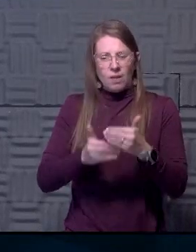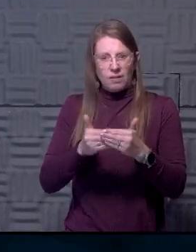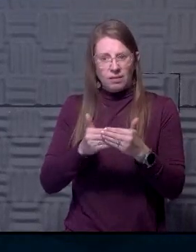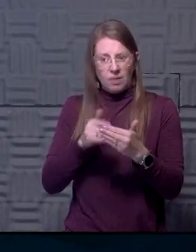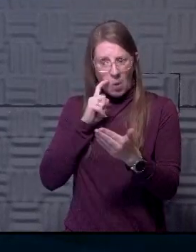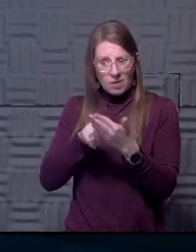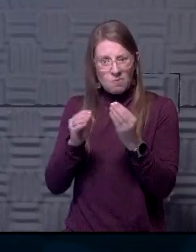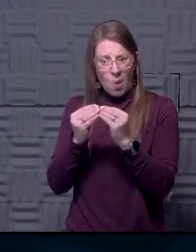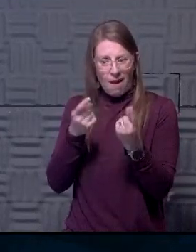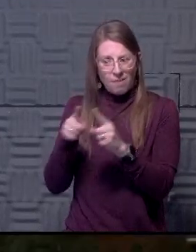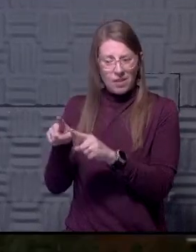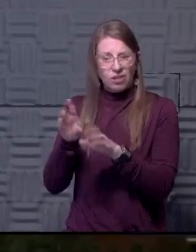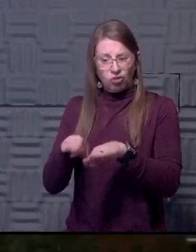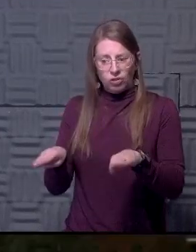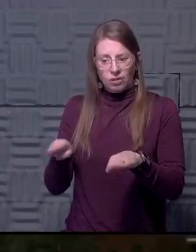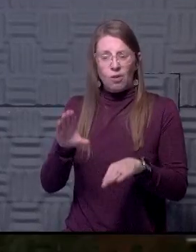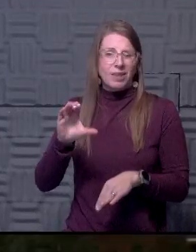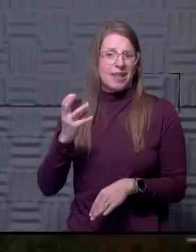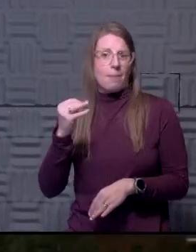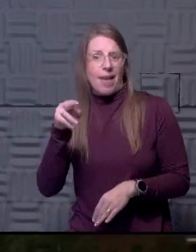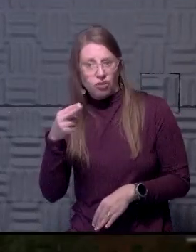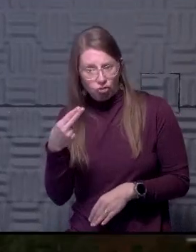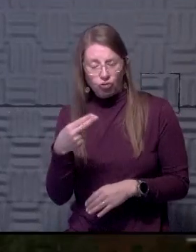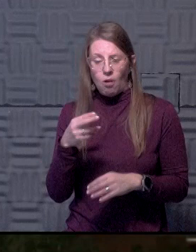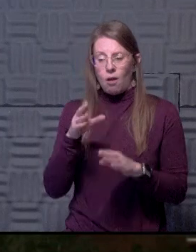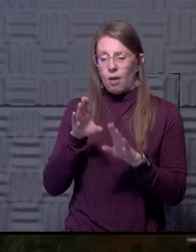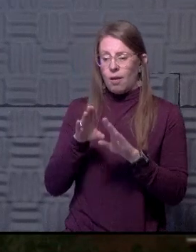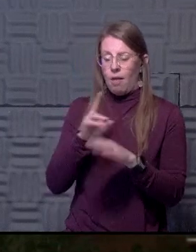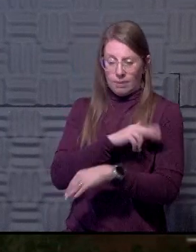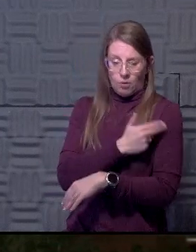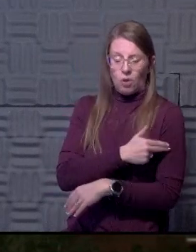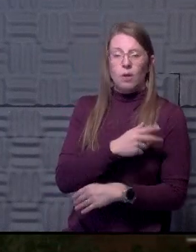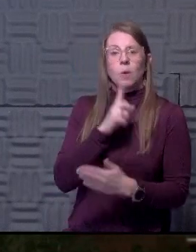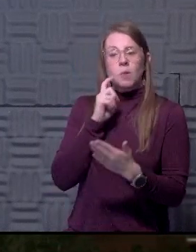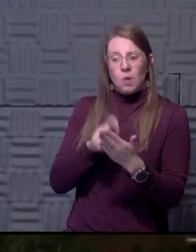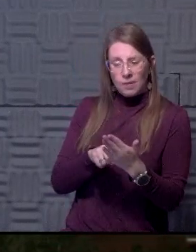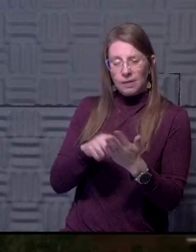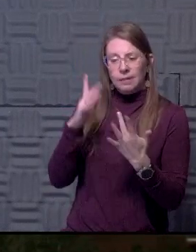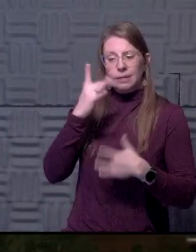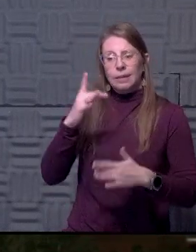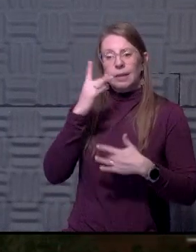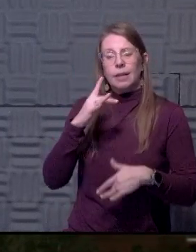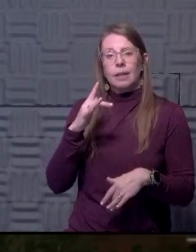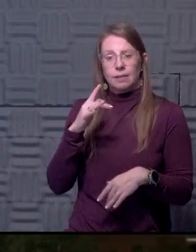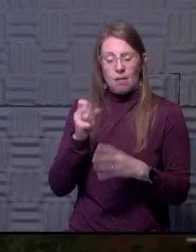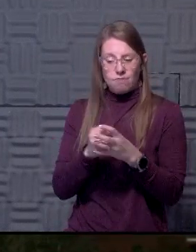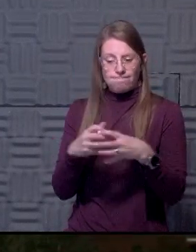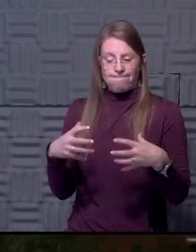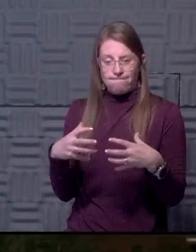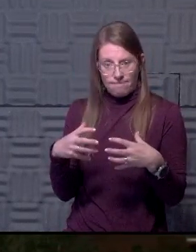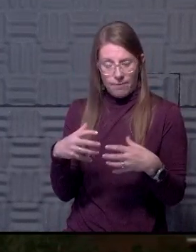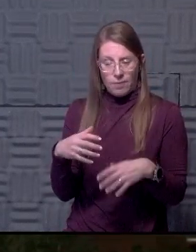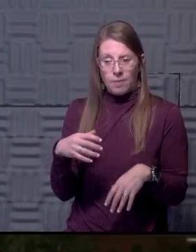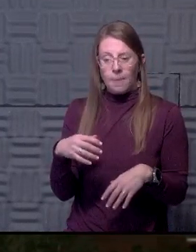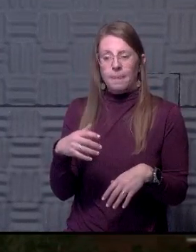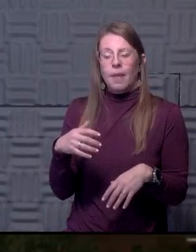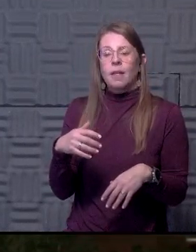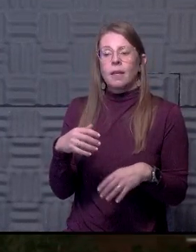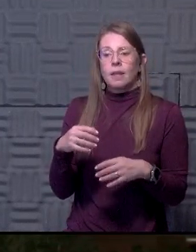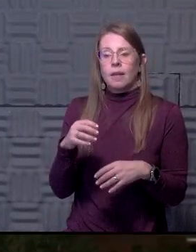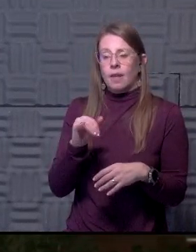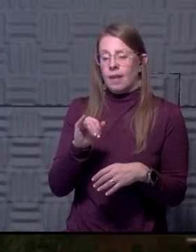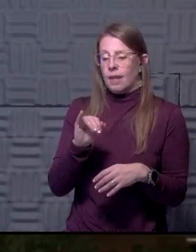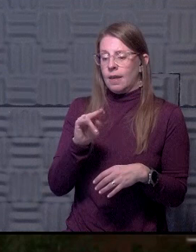children's? We are continuing to see this disease, MISC, inflammatory illness, that